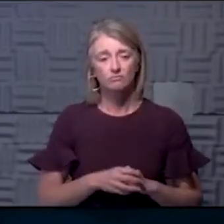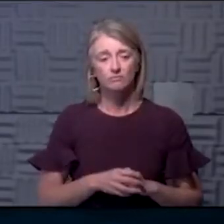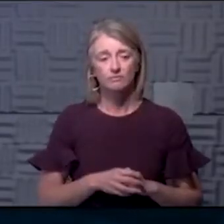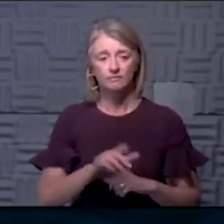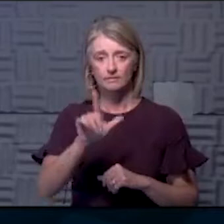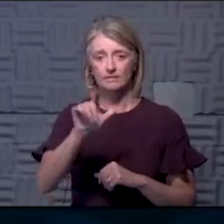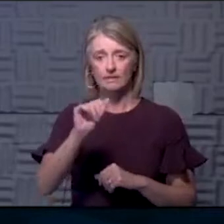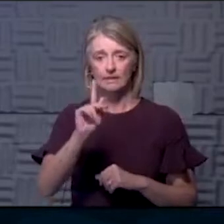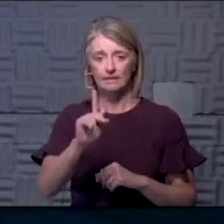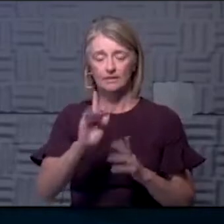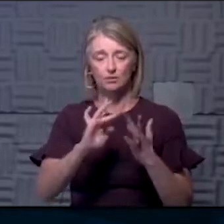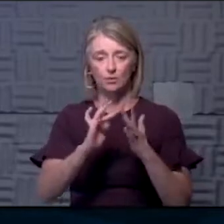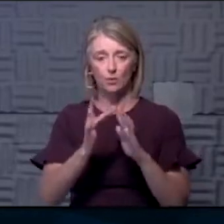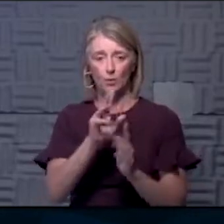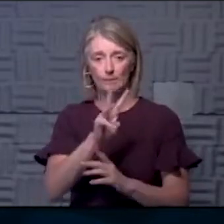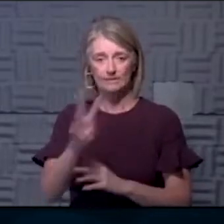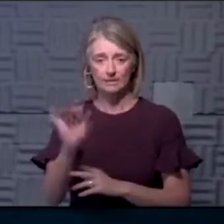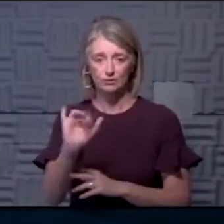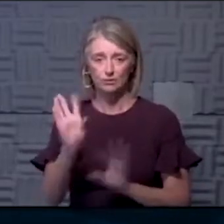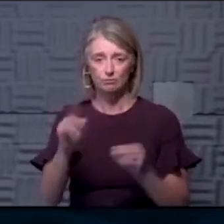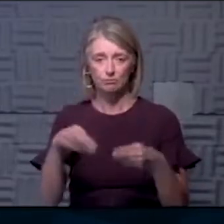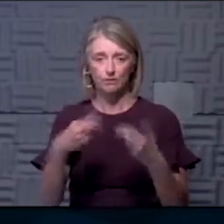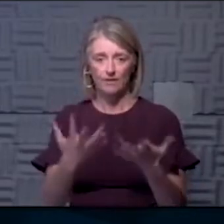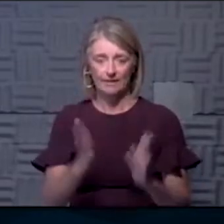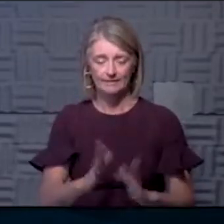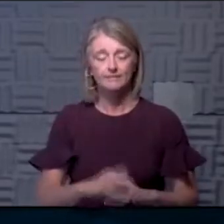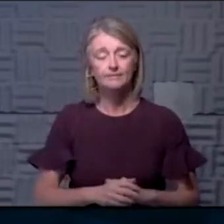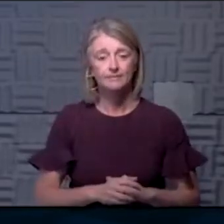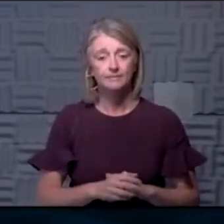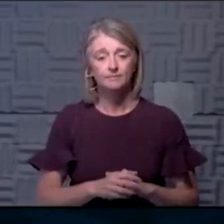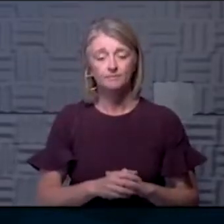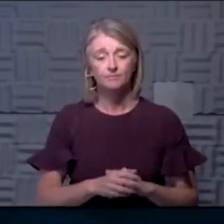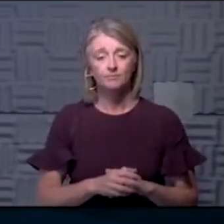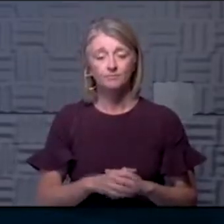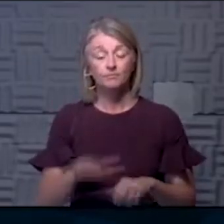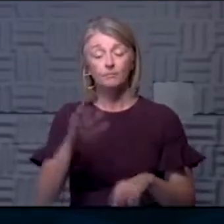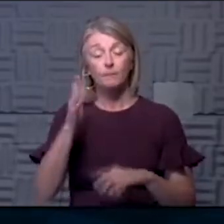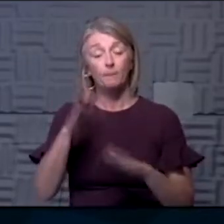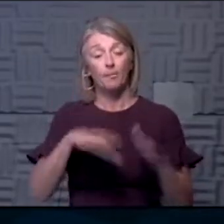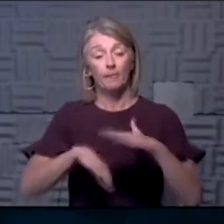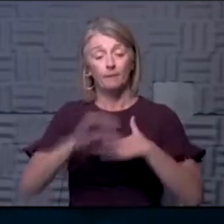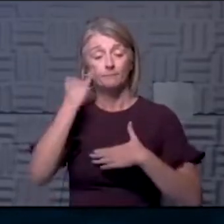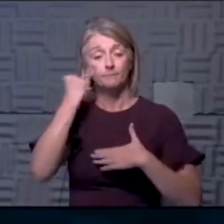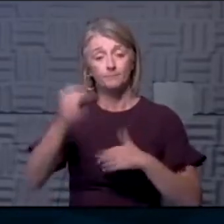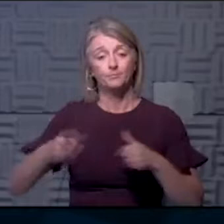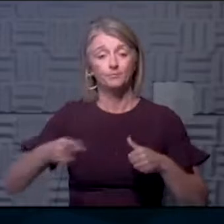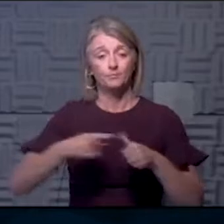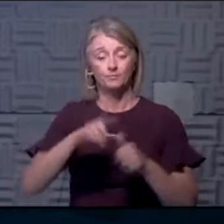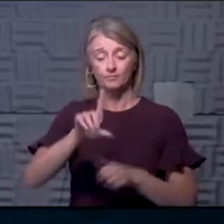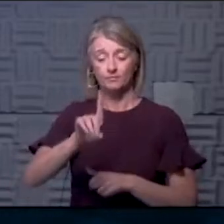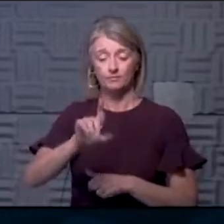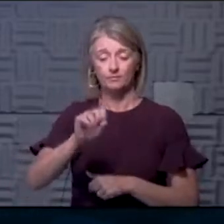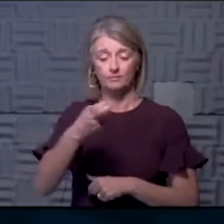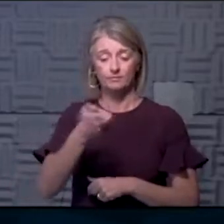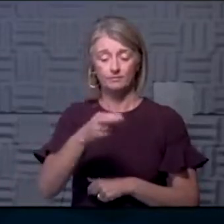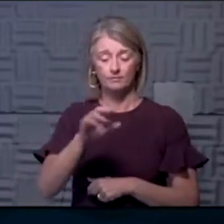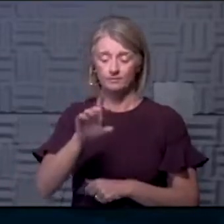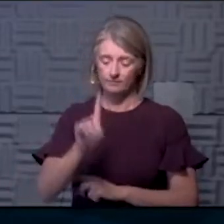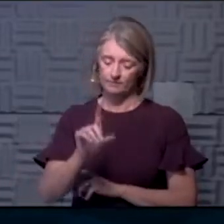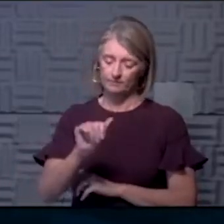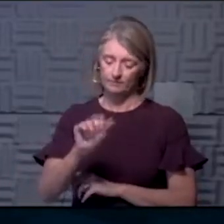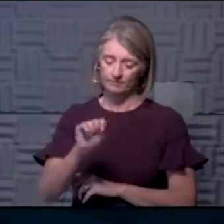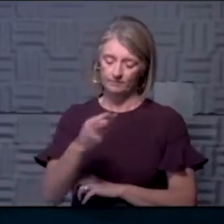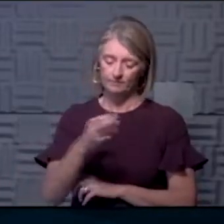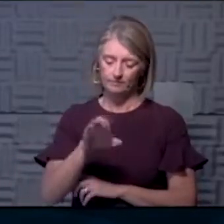to the website, I'm sure, that can be provided. But the basic idea is in the first dashboard is to look at everything that's occurred to